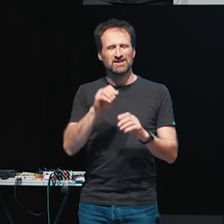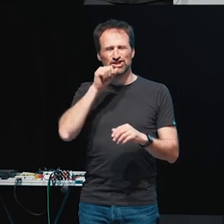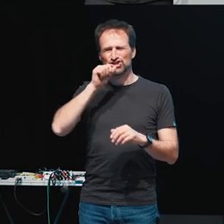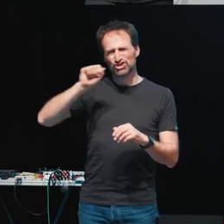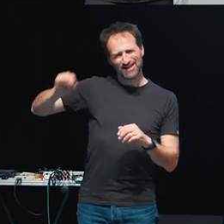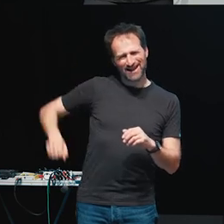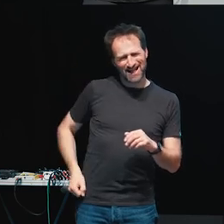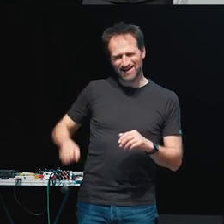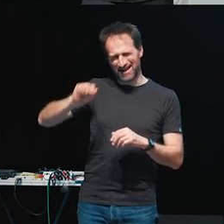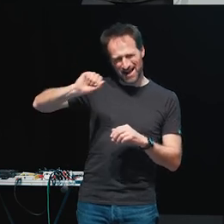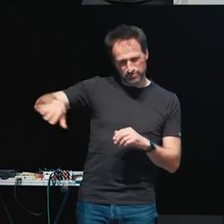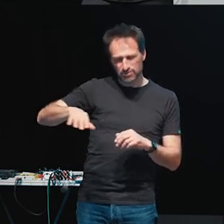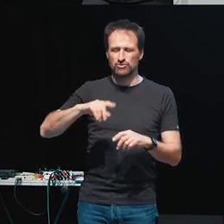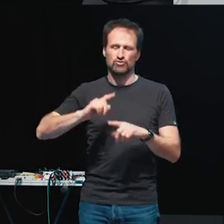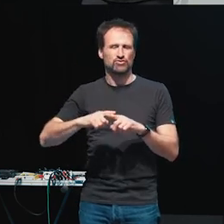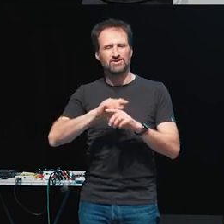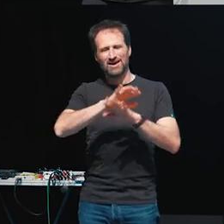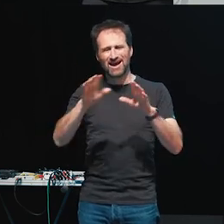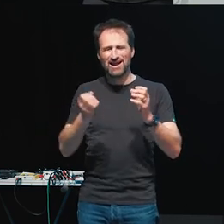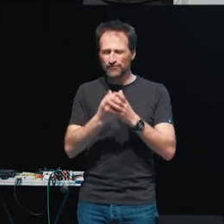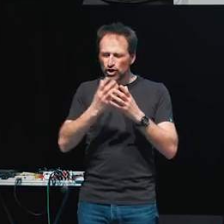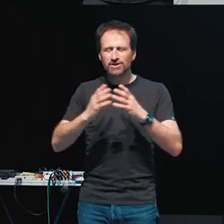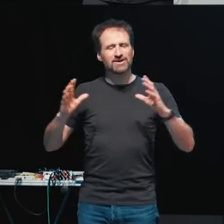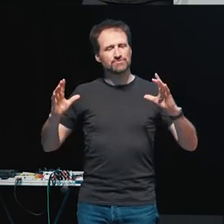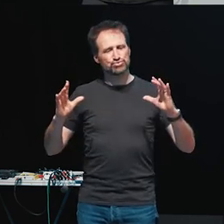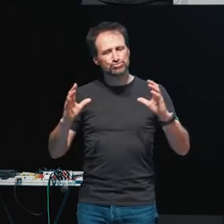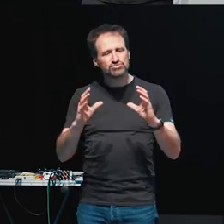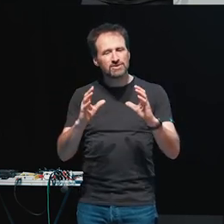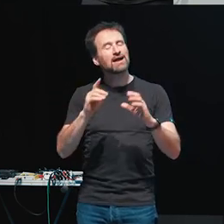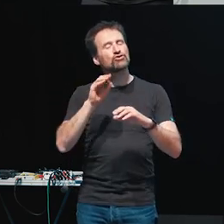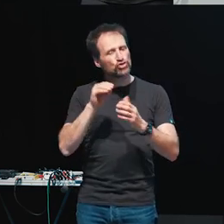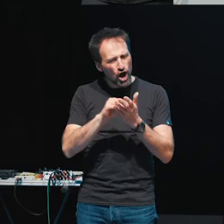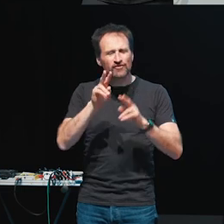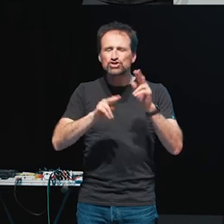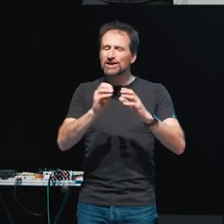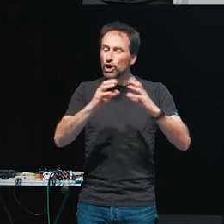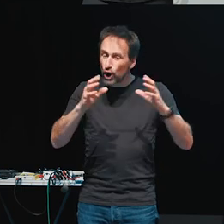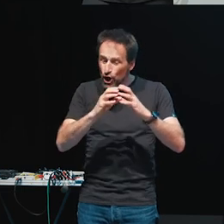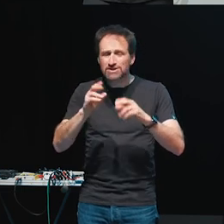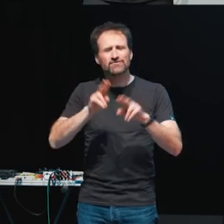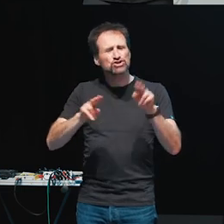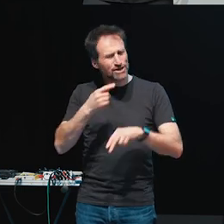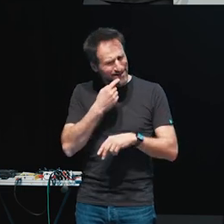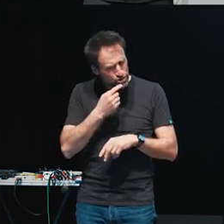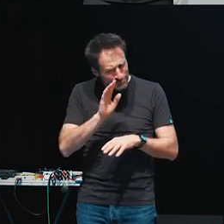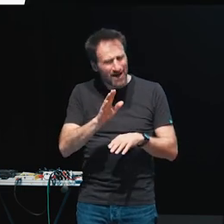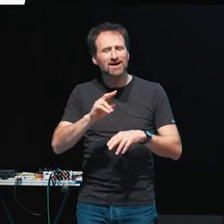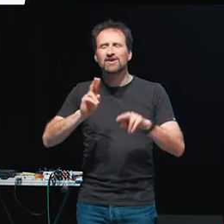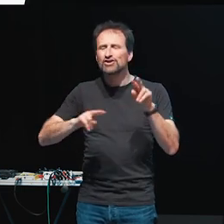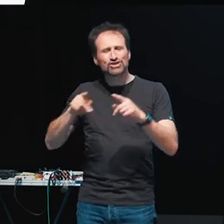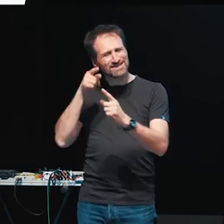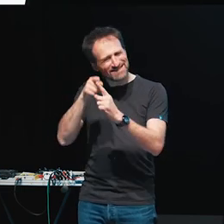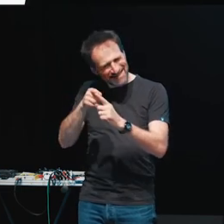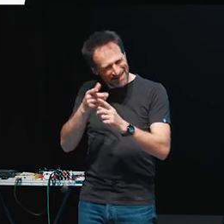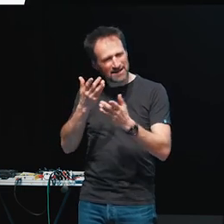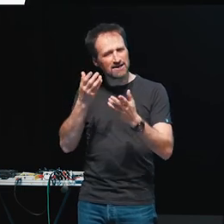turn all the fruits into citruses. They still have different sizes, different flavors. They still serve different purpose, but at